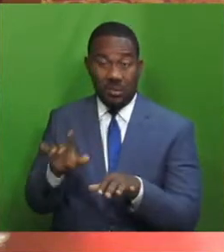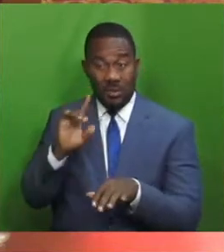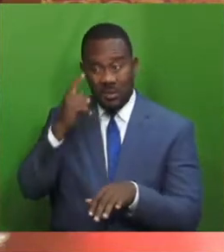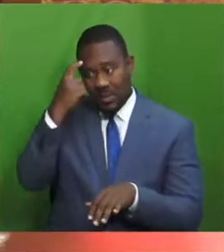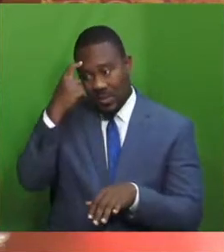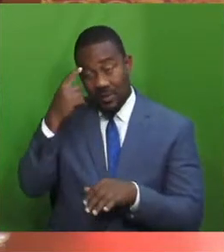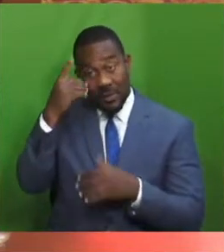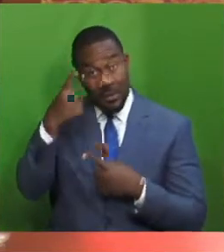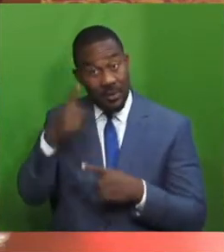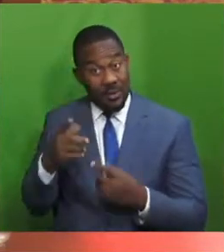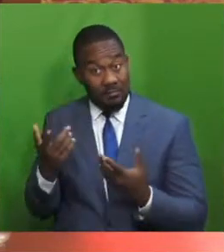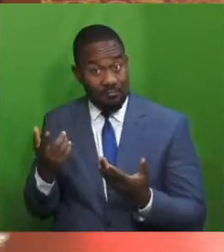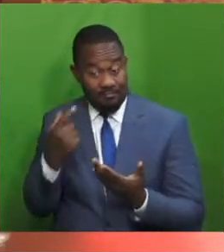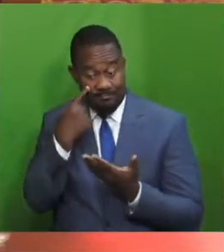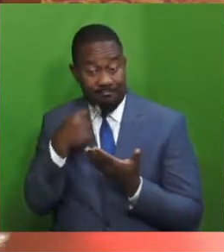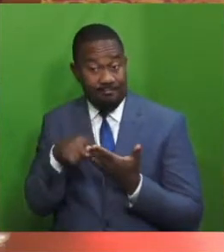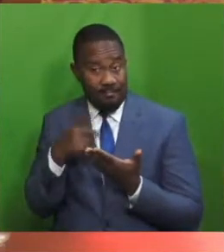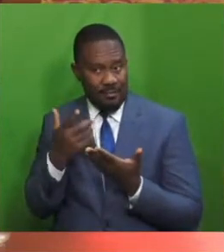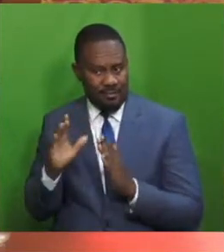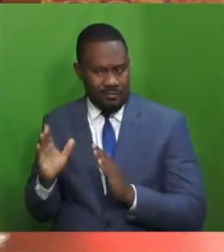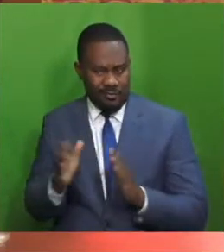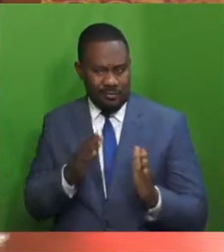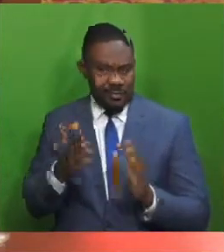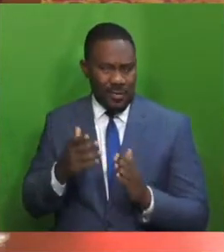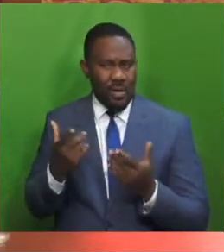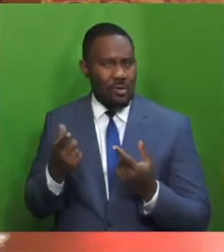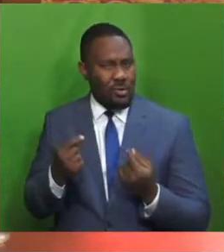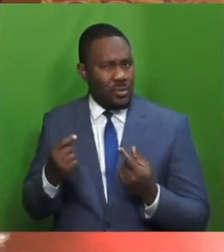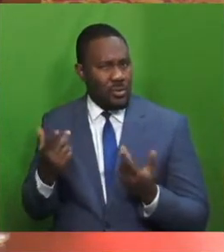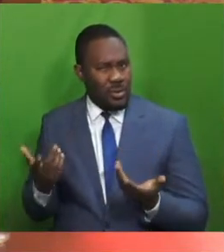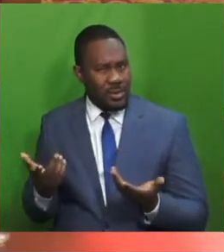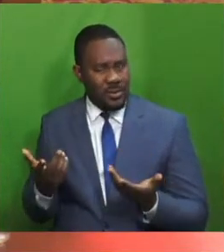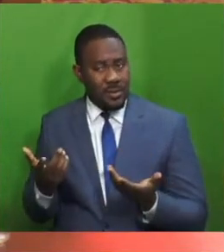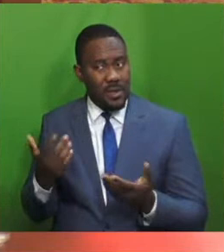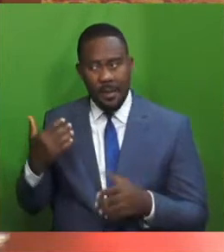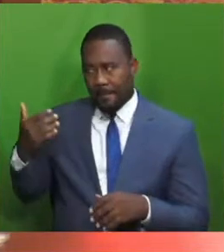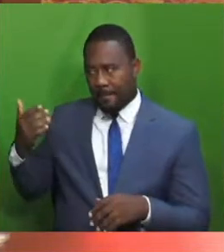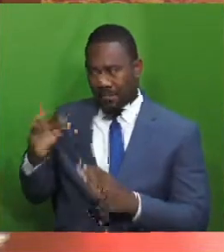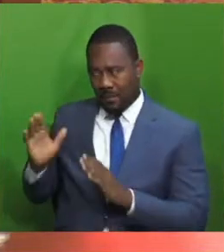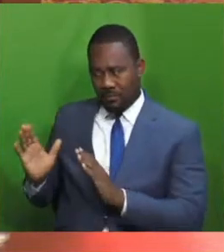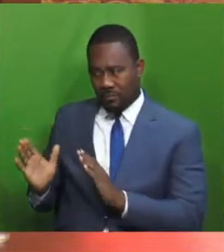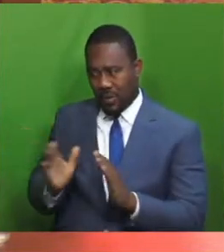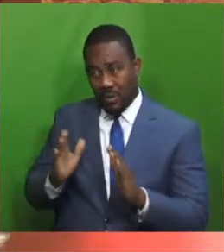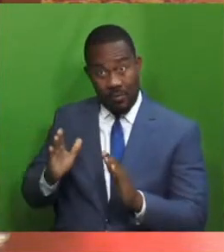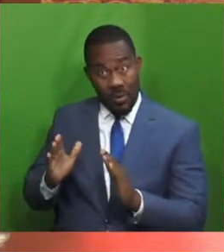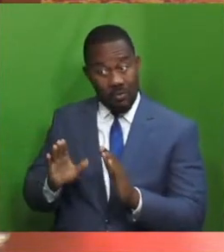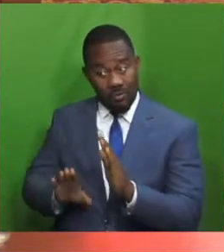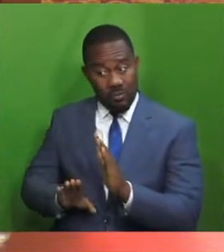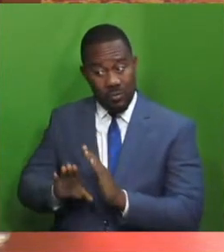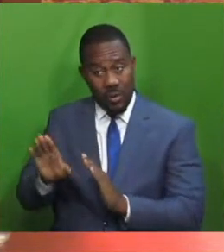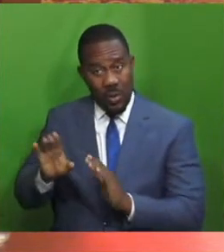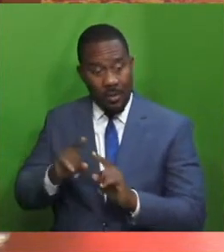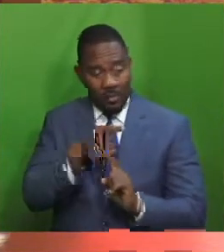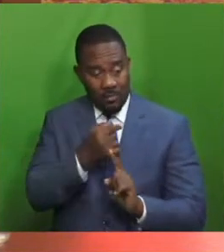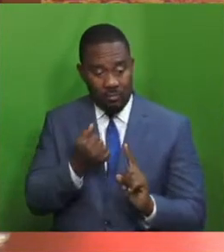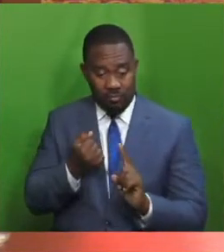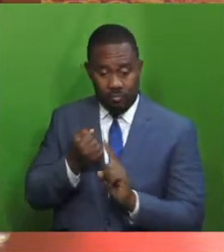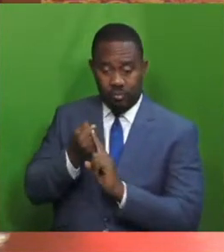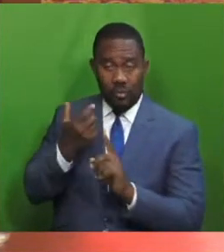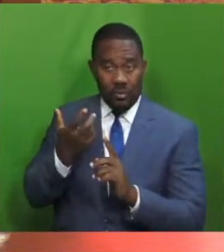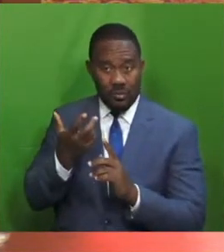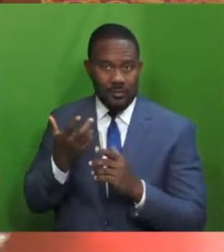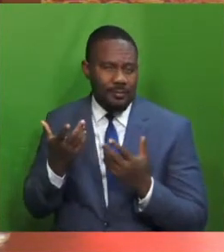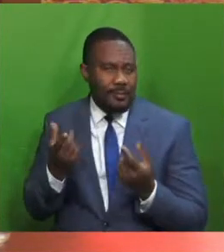to review the plan of action that had been fashioned to take the country to the next level of accelerated economic